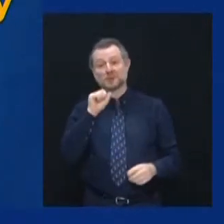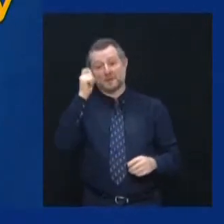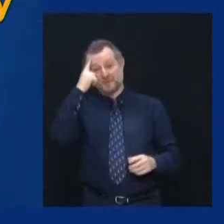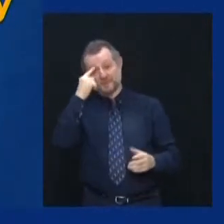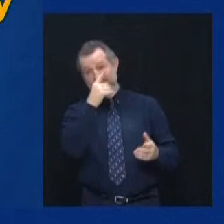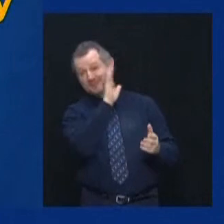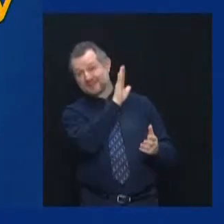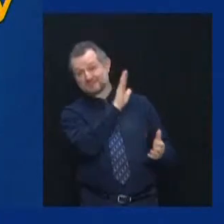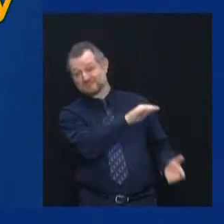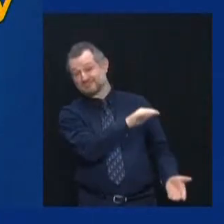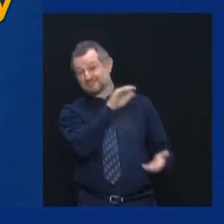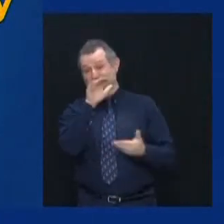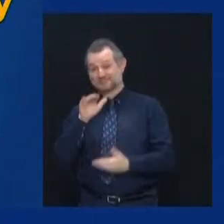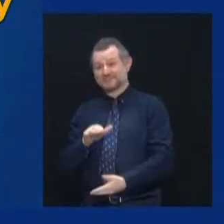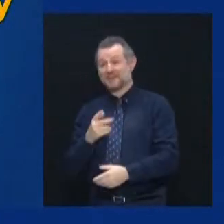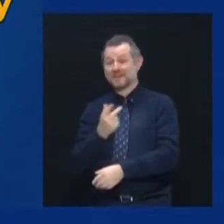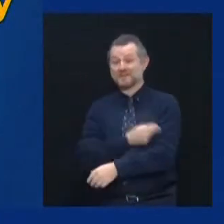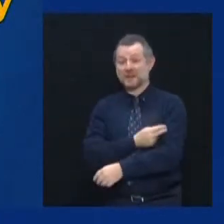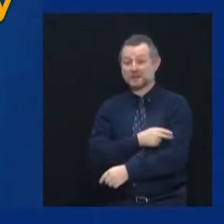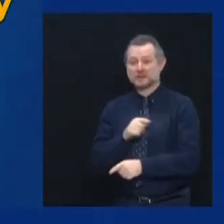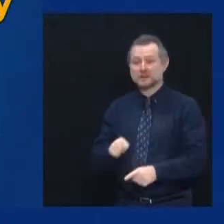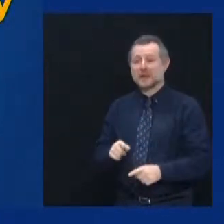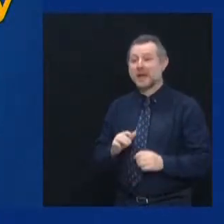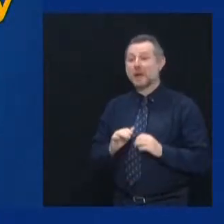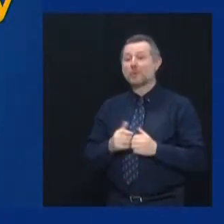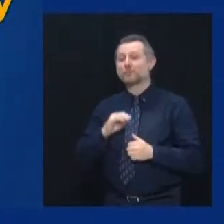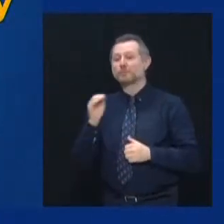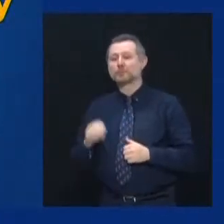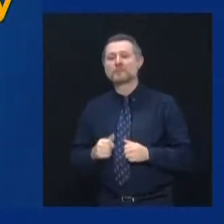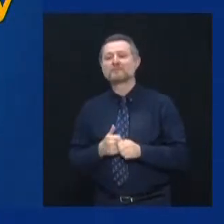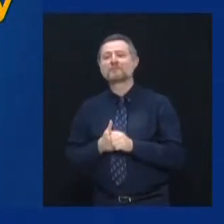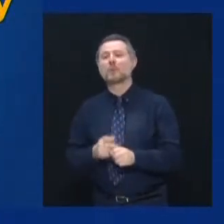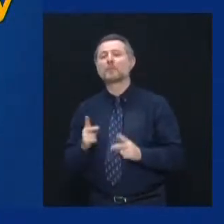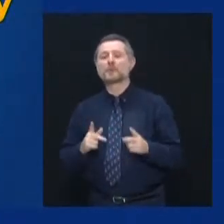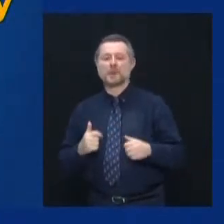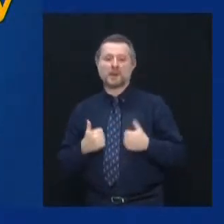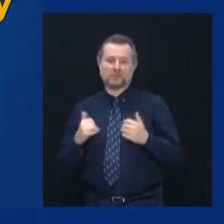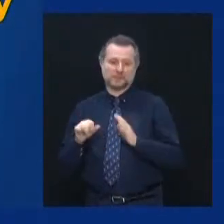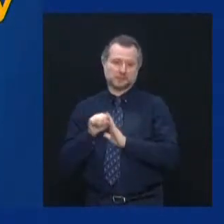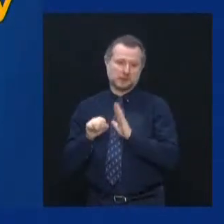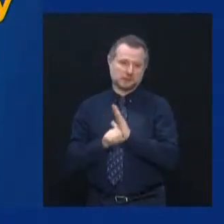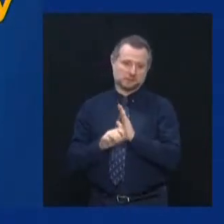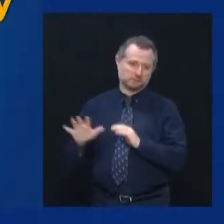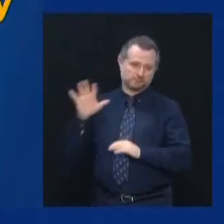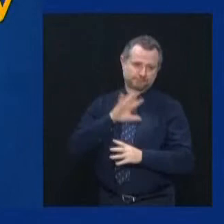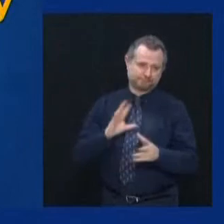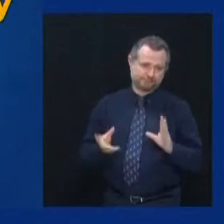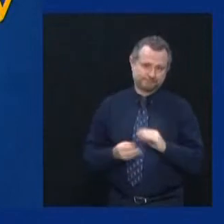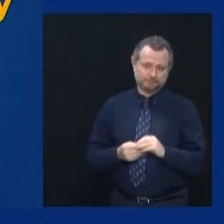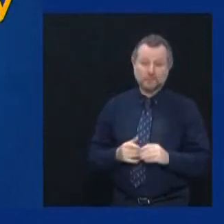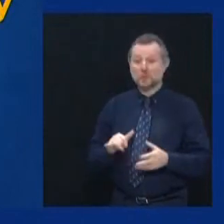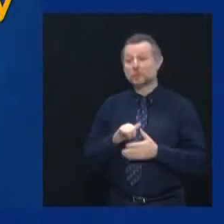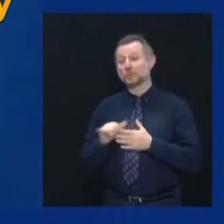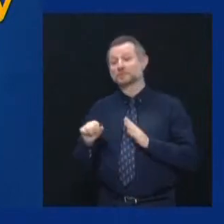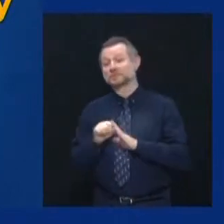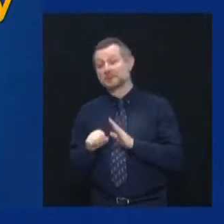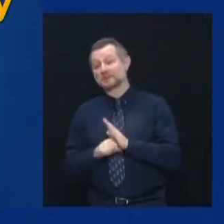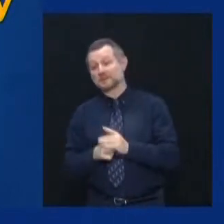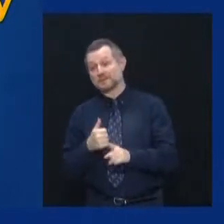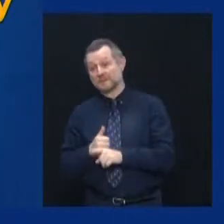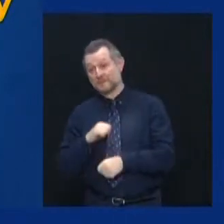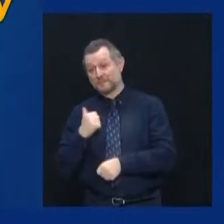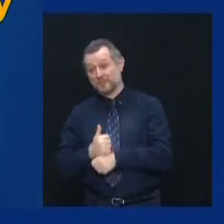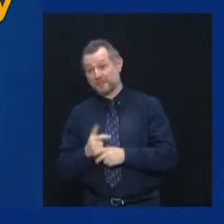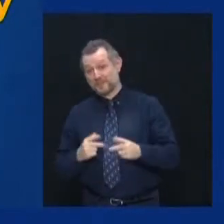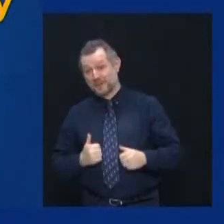the vaccine dosages by population. New York gets its relative population to the rest